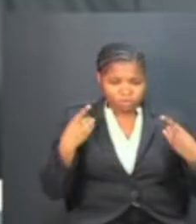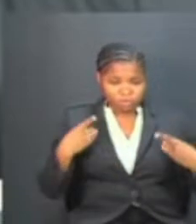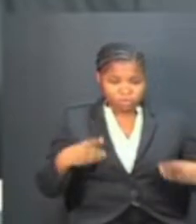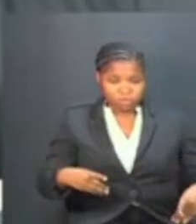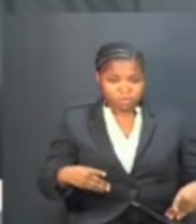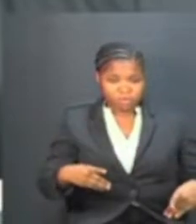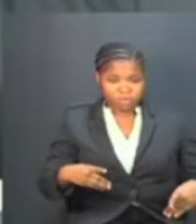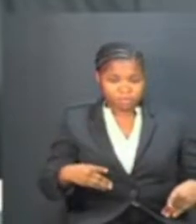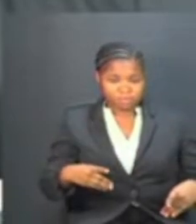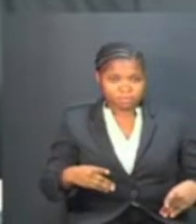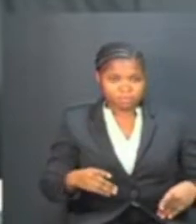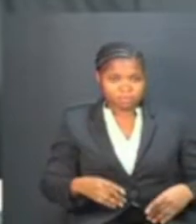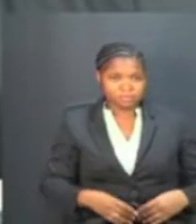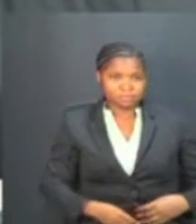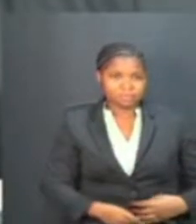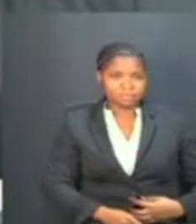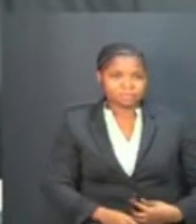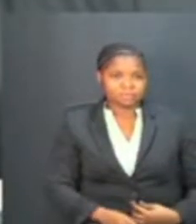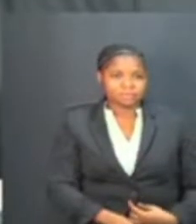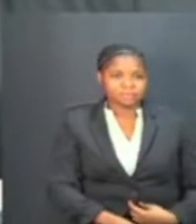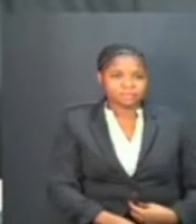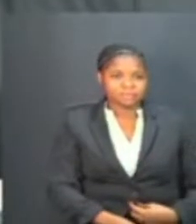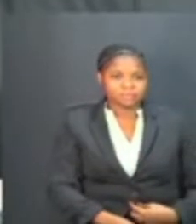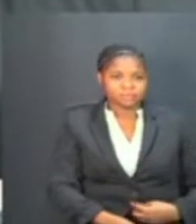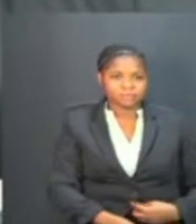Mr. Speaker.